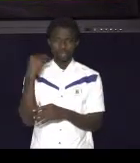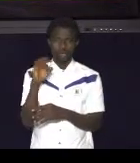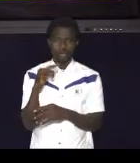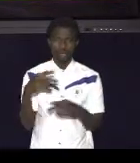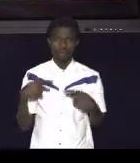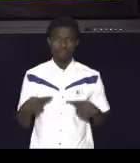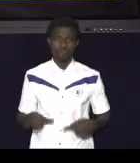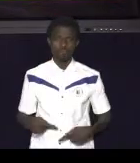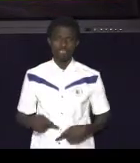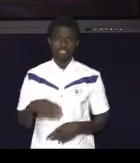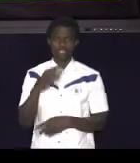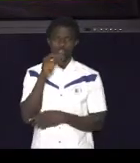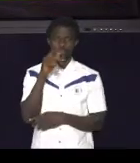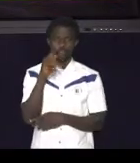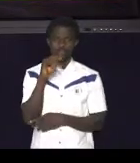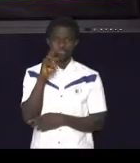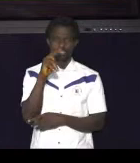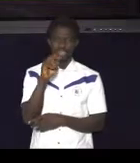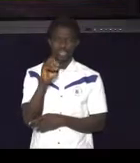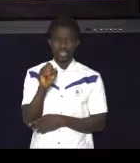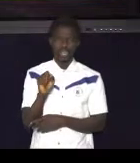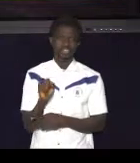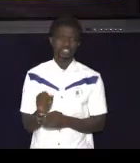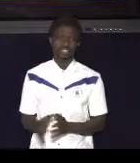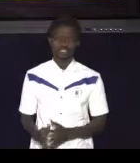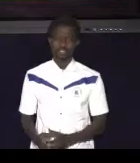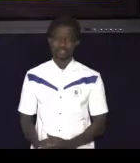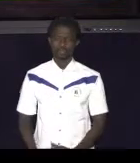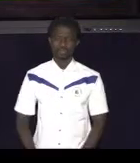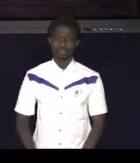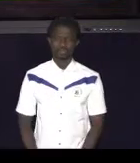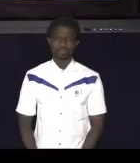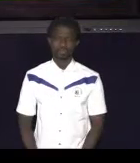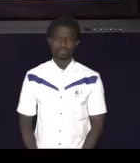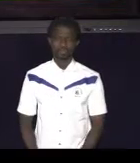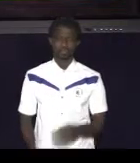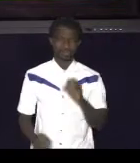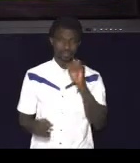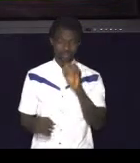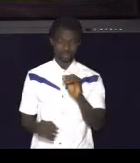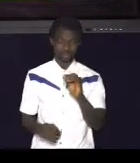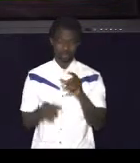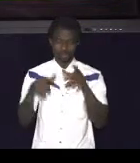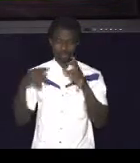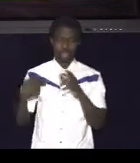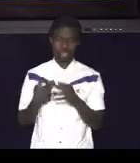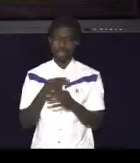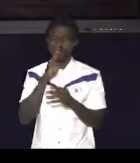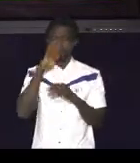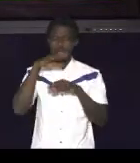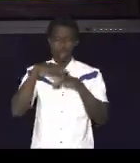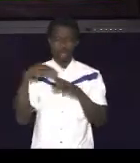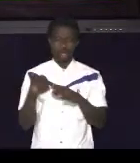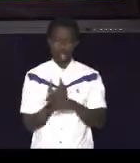Say that. Components of physical fitness. So, let's be on our